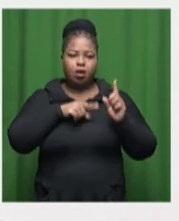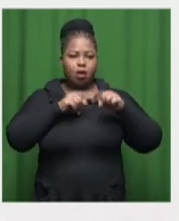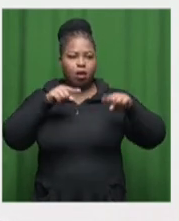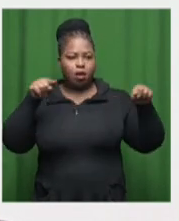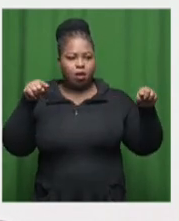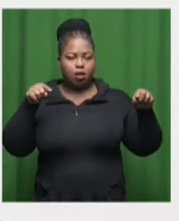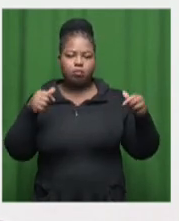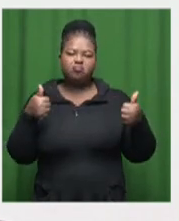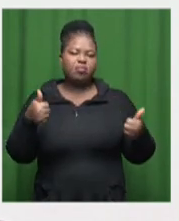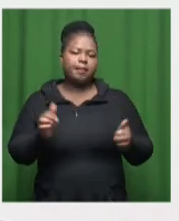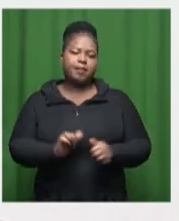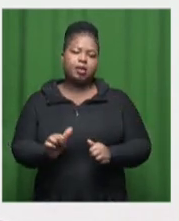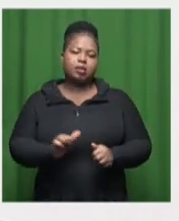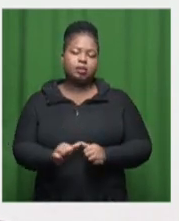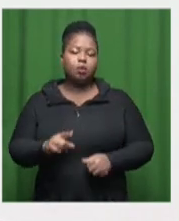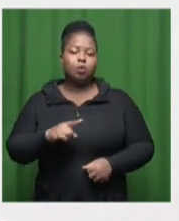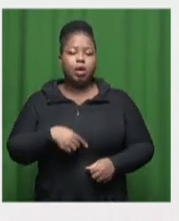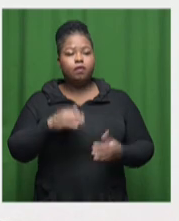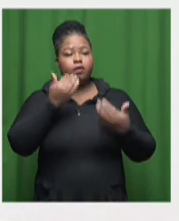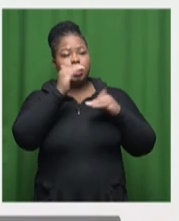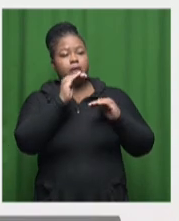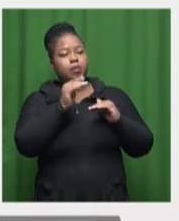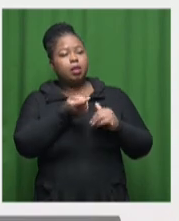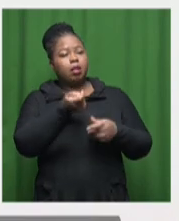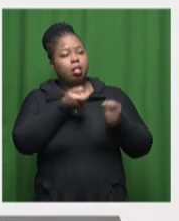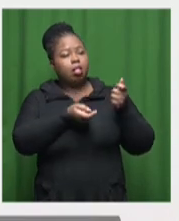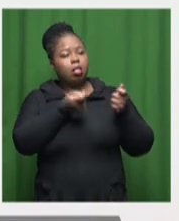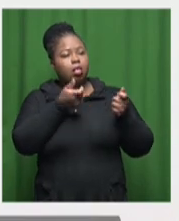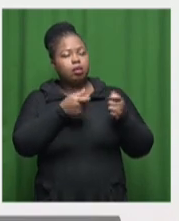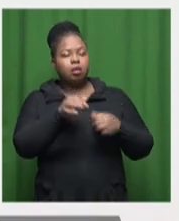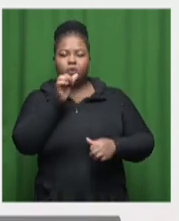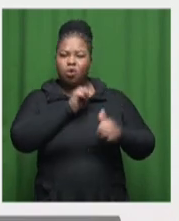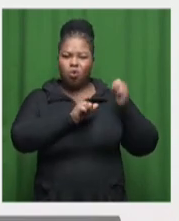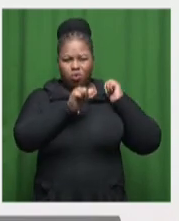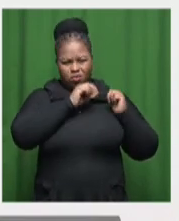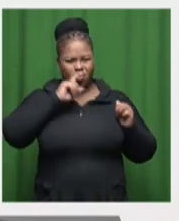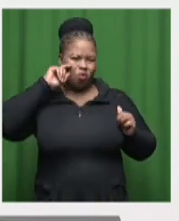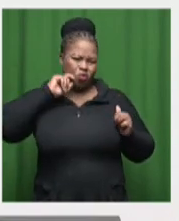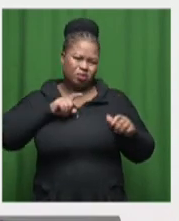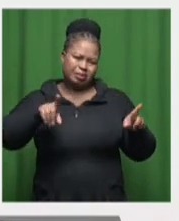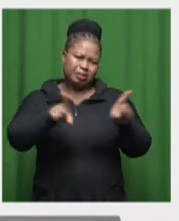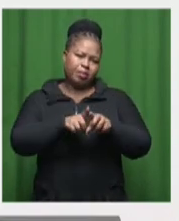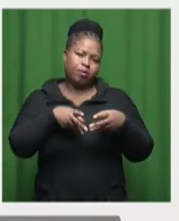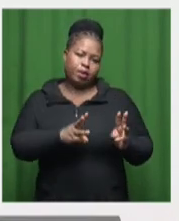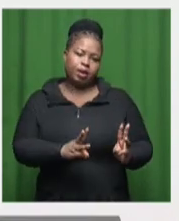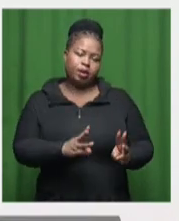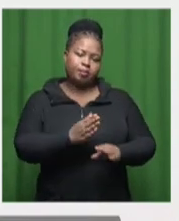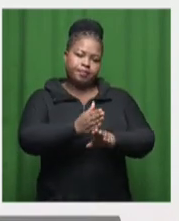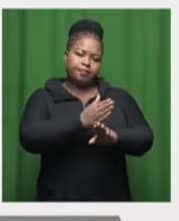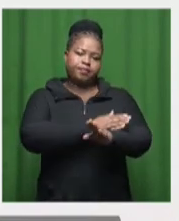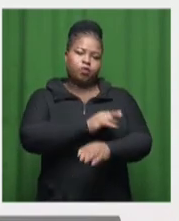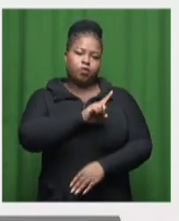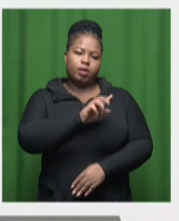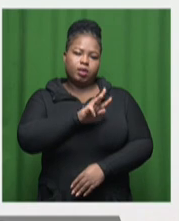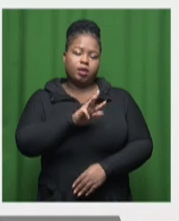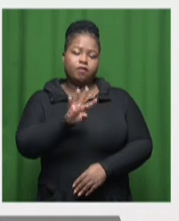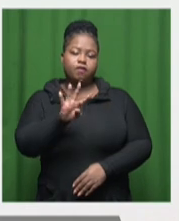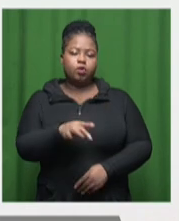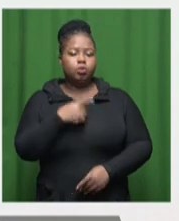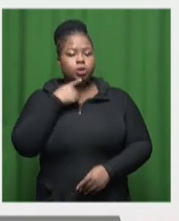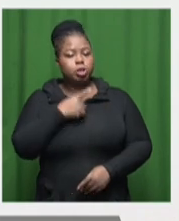you limit these parties, we probably will go back to the previous regime before 1994, where people were